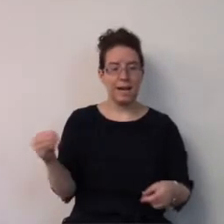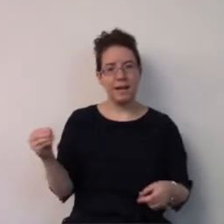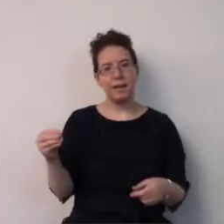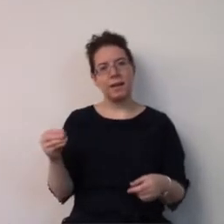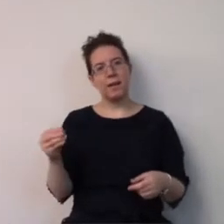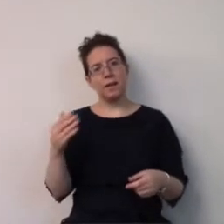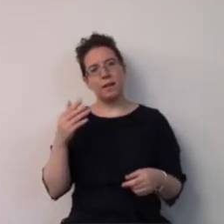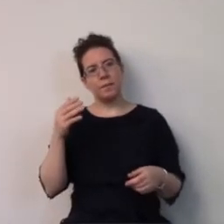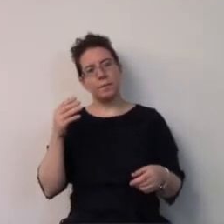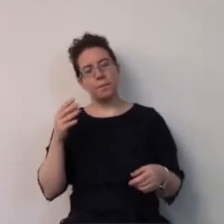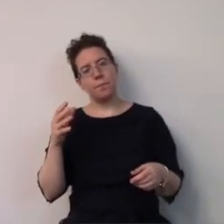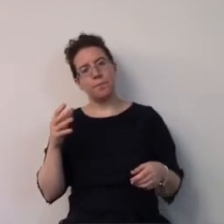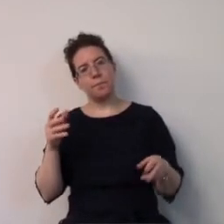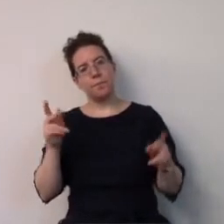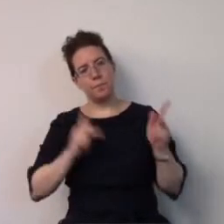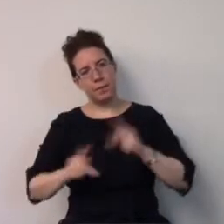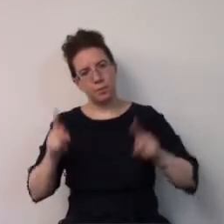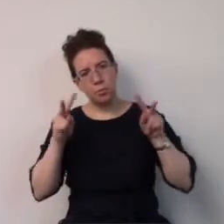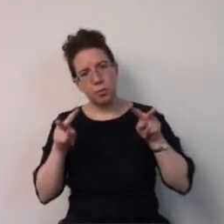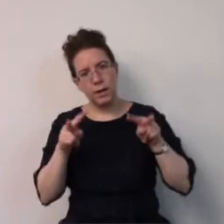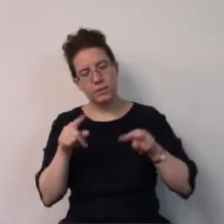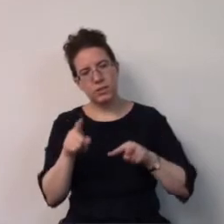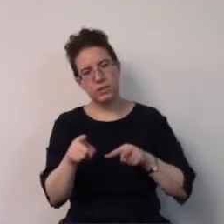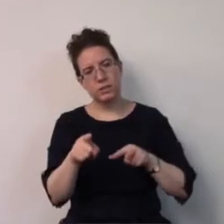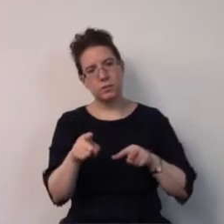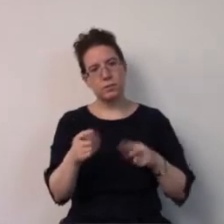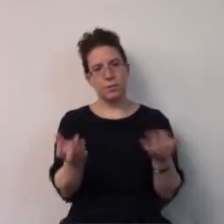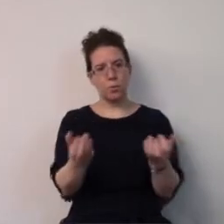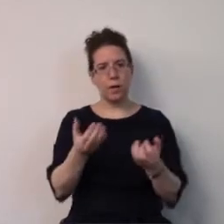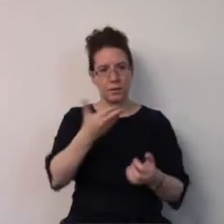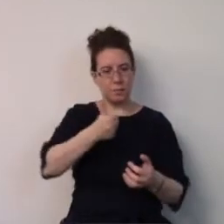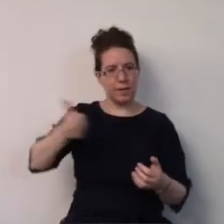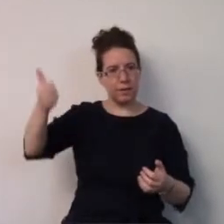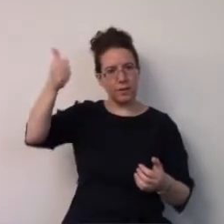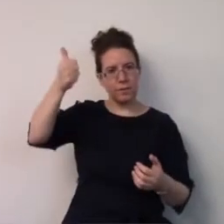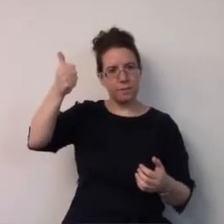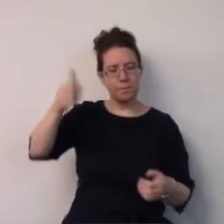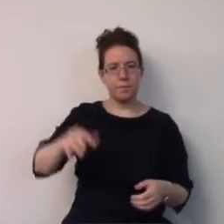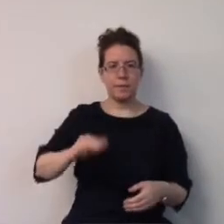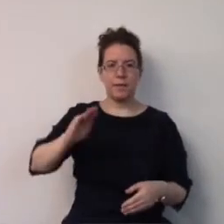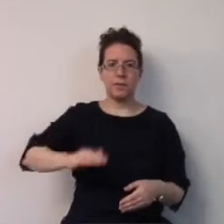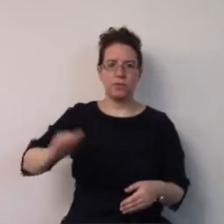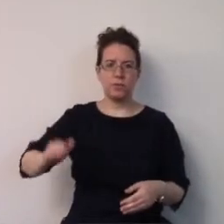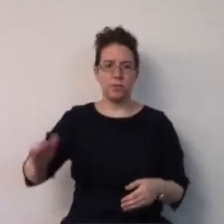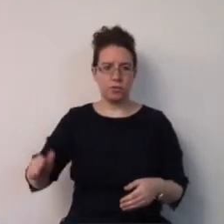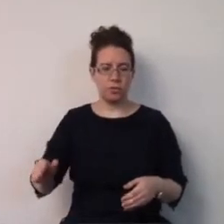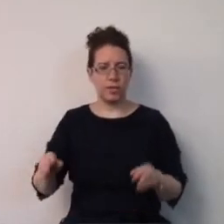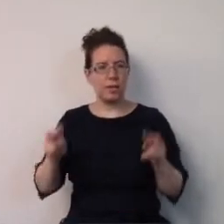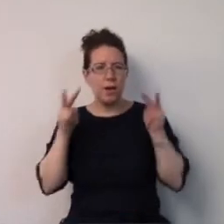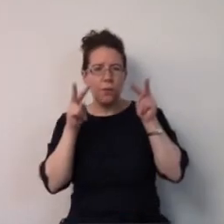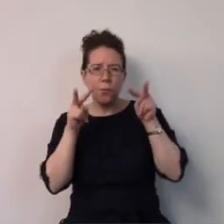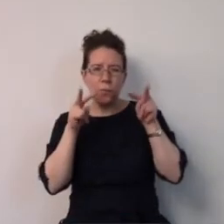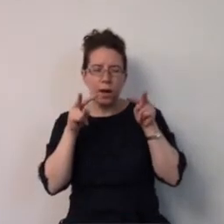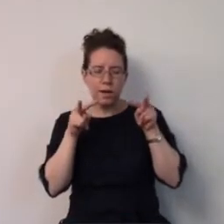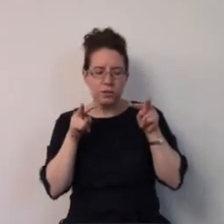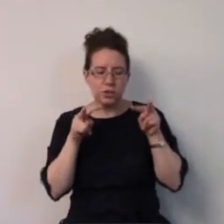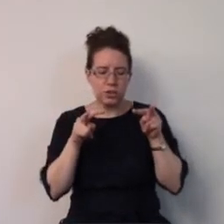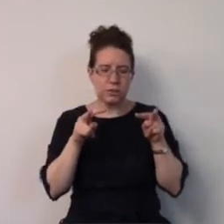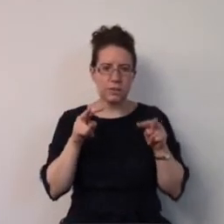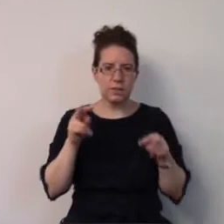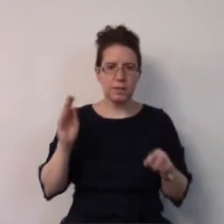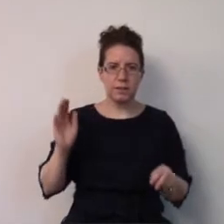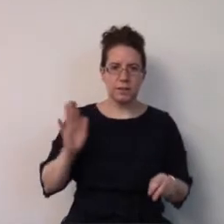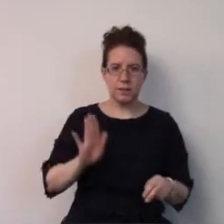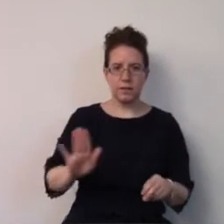they catch things that you say. That's why you need to repent to them and ask them to forgive you and acknowledge to them what you've